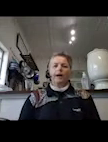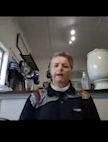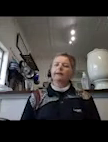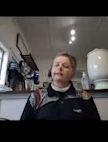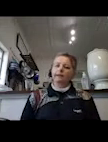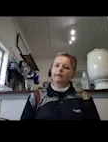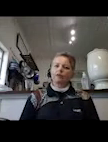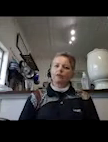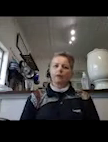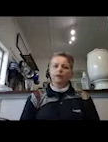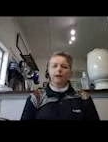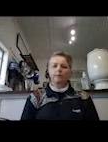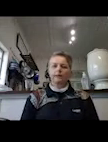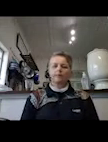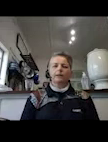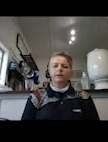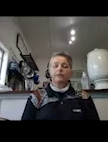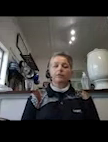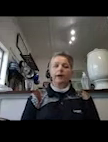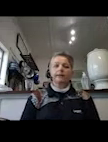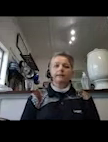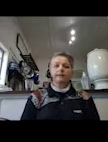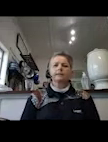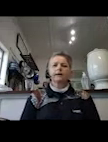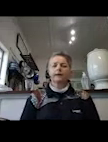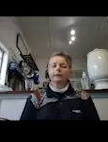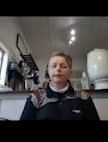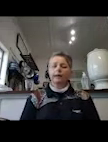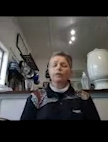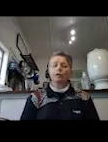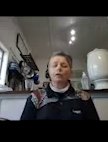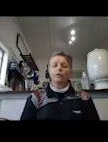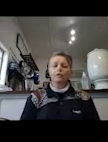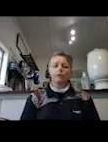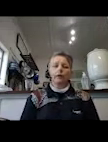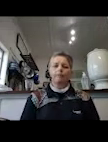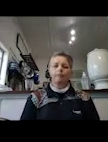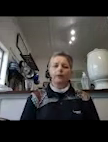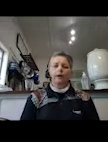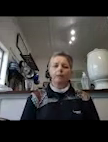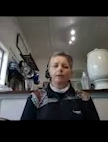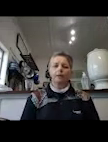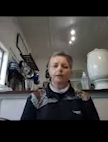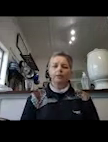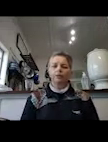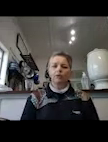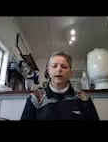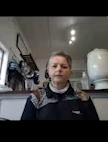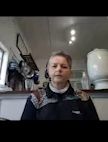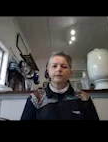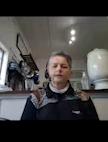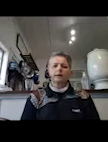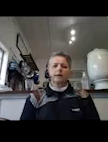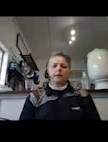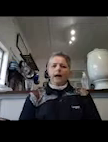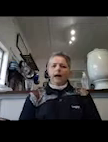Ex parte is another term that comes up in civil cases, and it can also happen in criminal